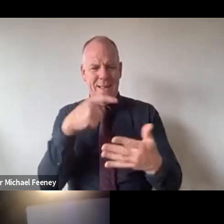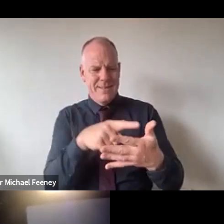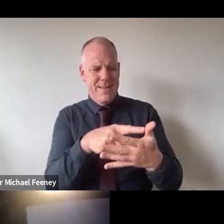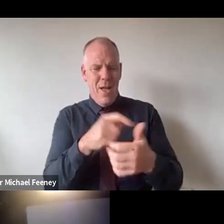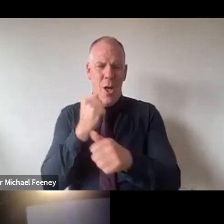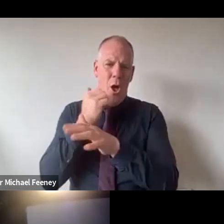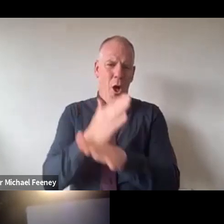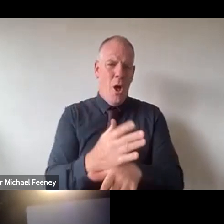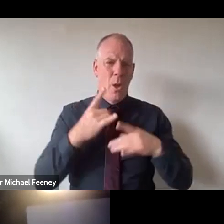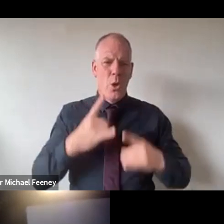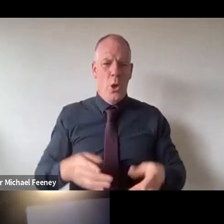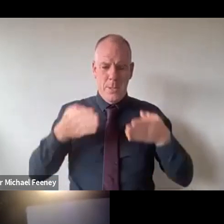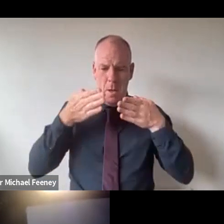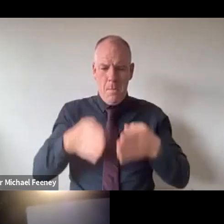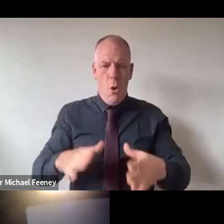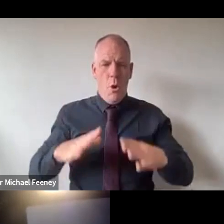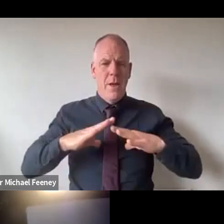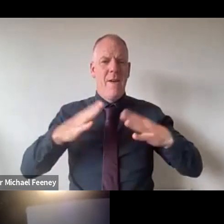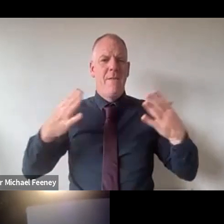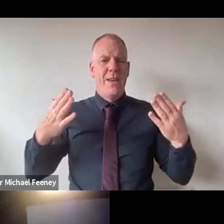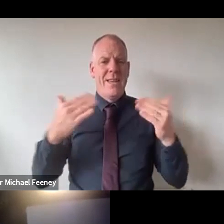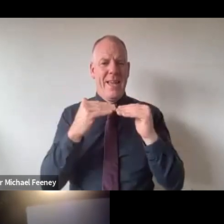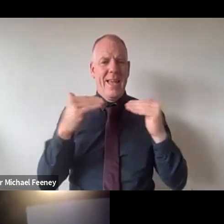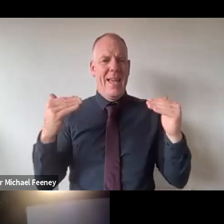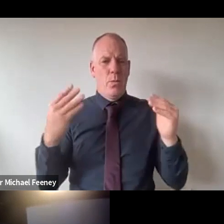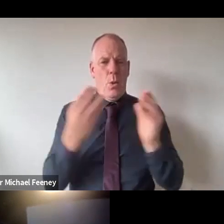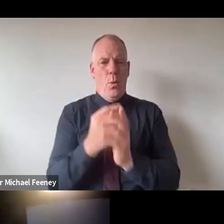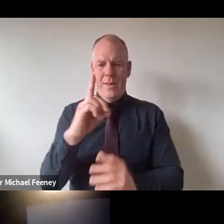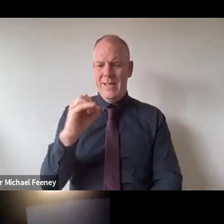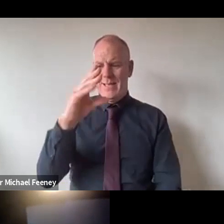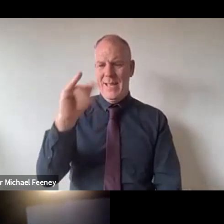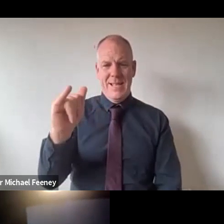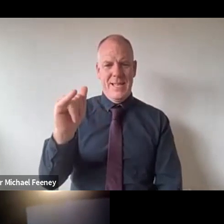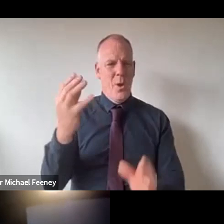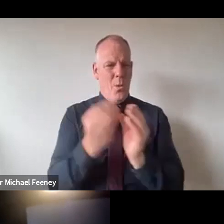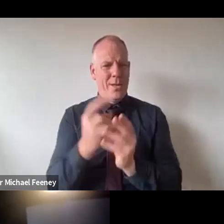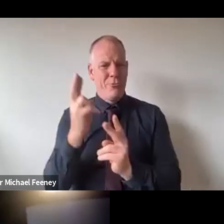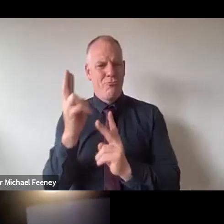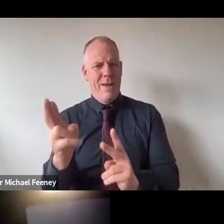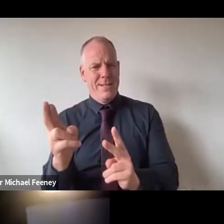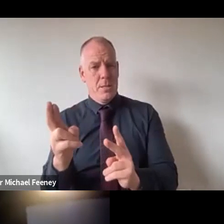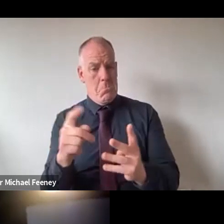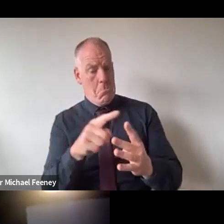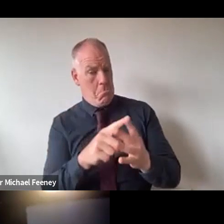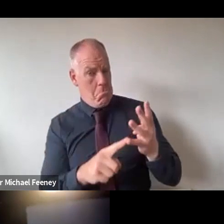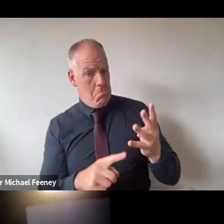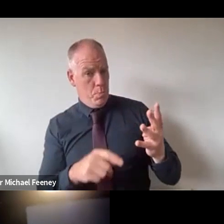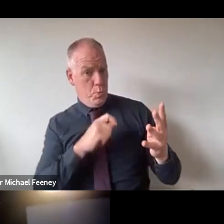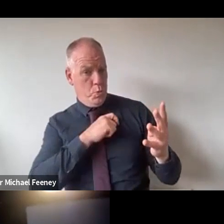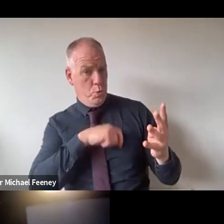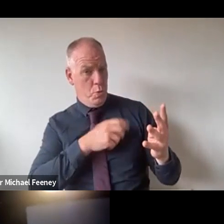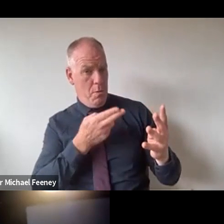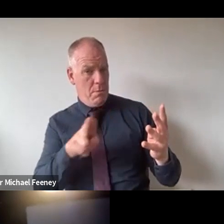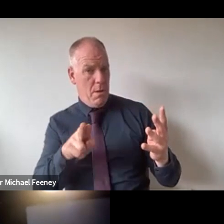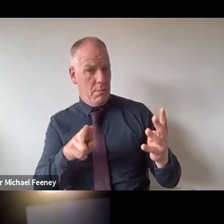are born free and equal in dignity and rights. Now, can we confidently say that this is the case and a homeless person